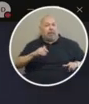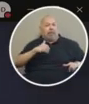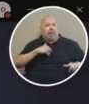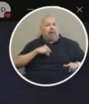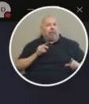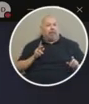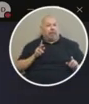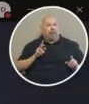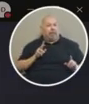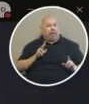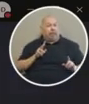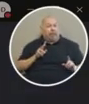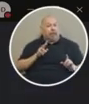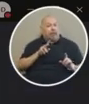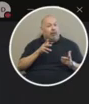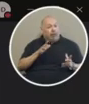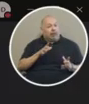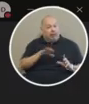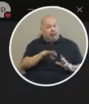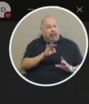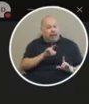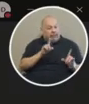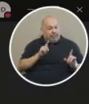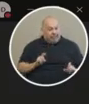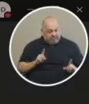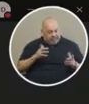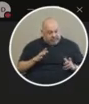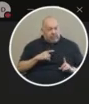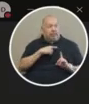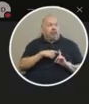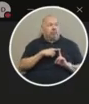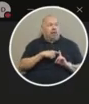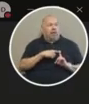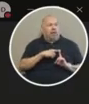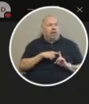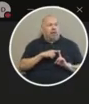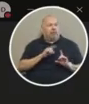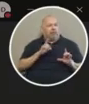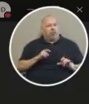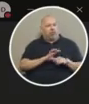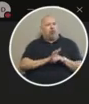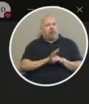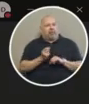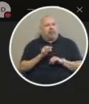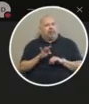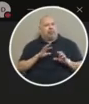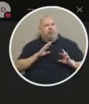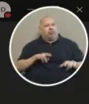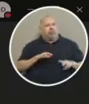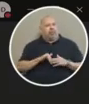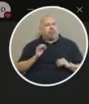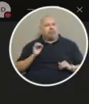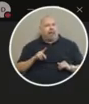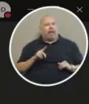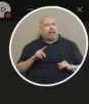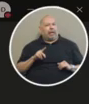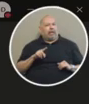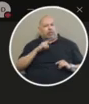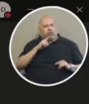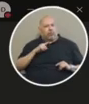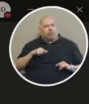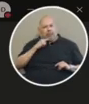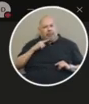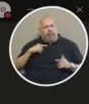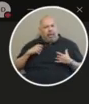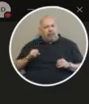have issued a diagnosis or a test for COVID-19 and that they report that back to the Public Health Department? Because this